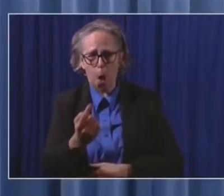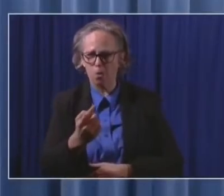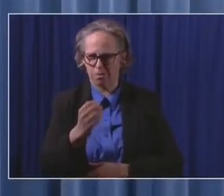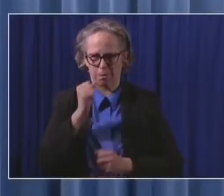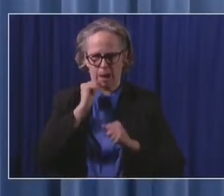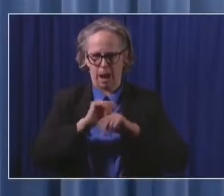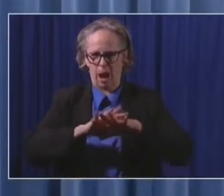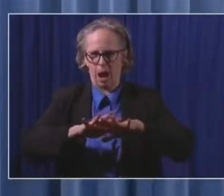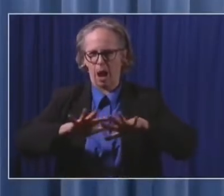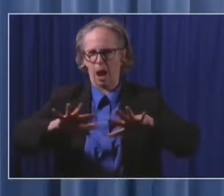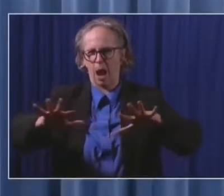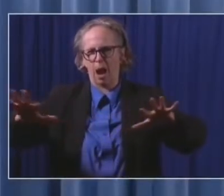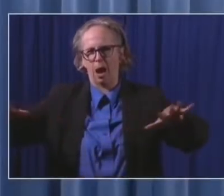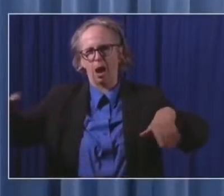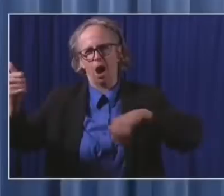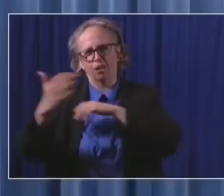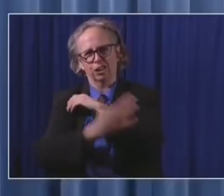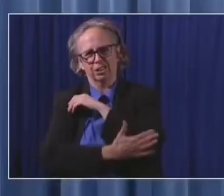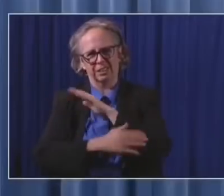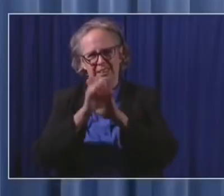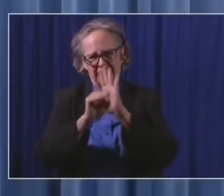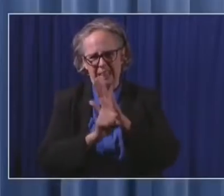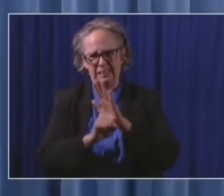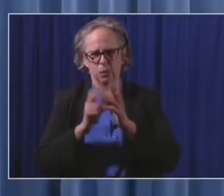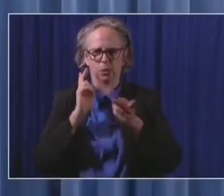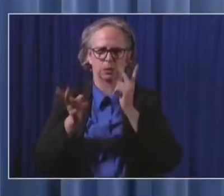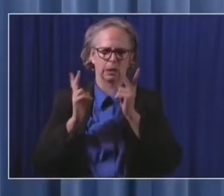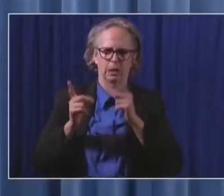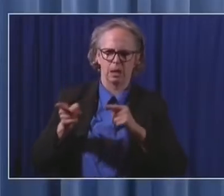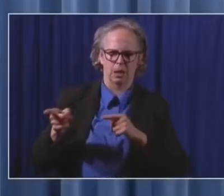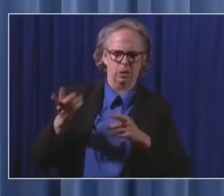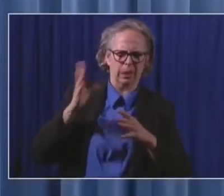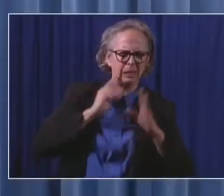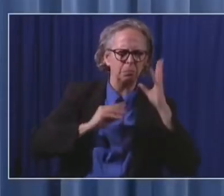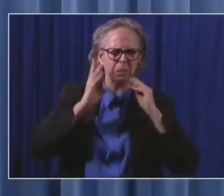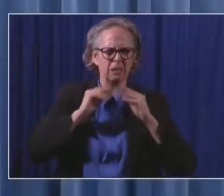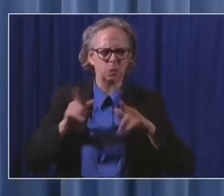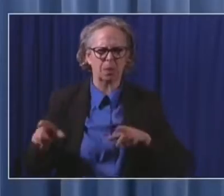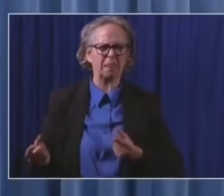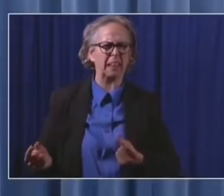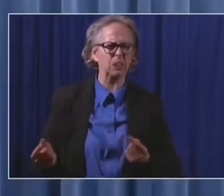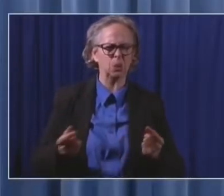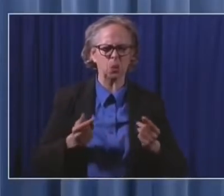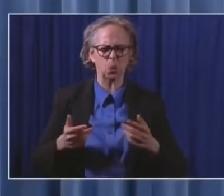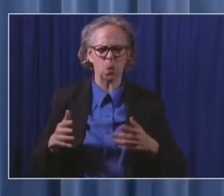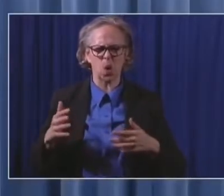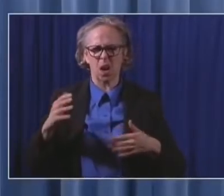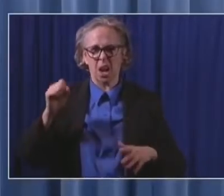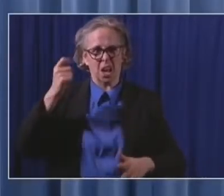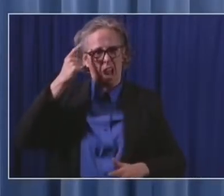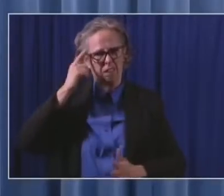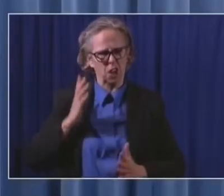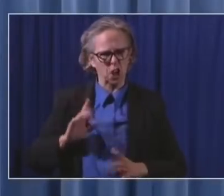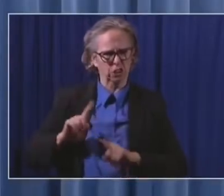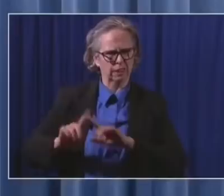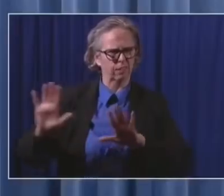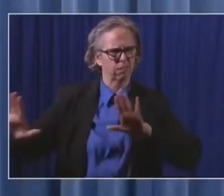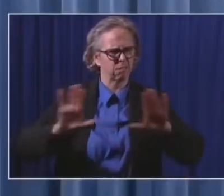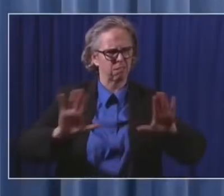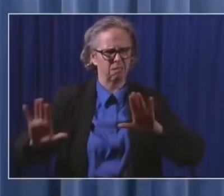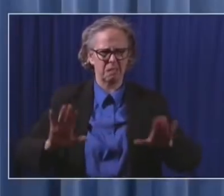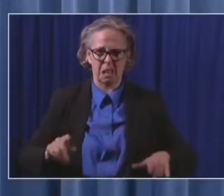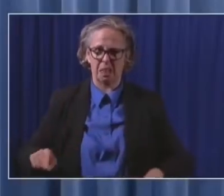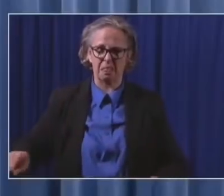part of that. Ohio is not alone. If you look at what other states are facing, what other